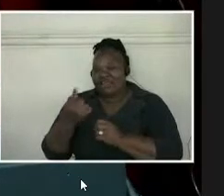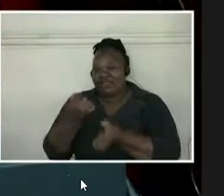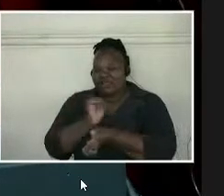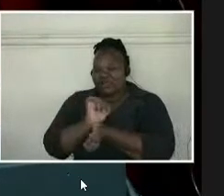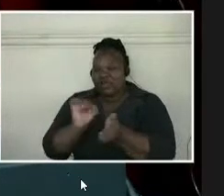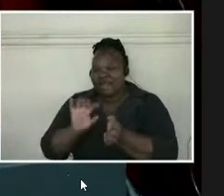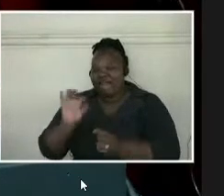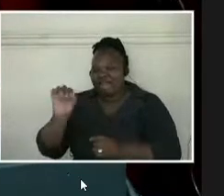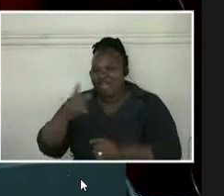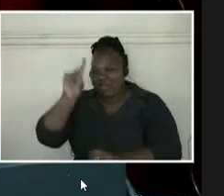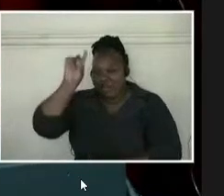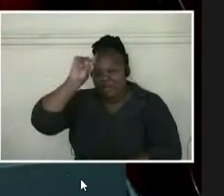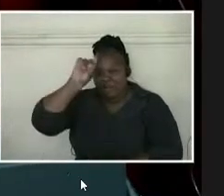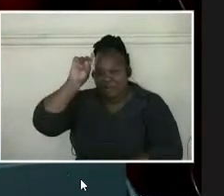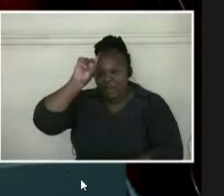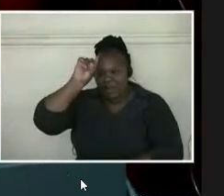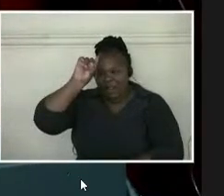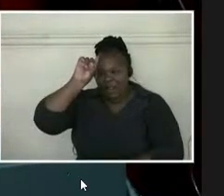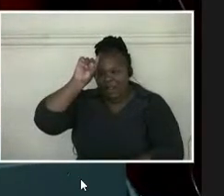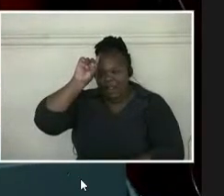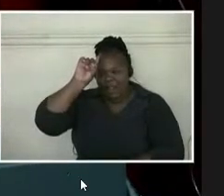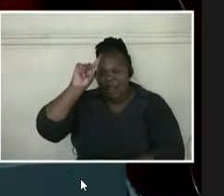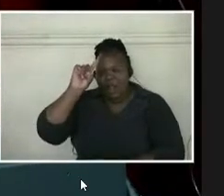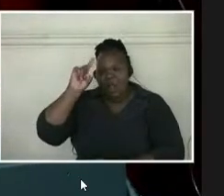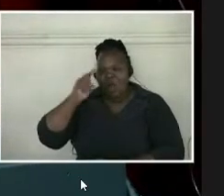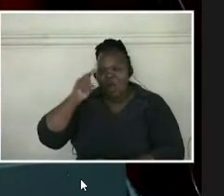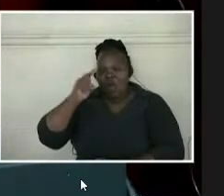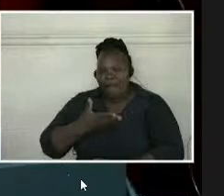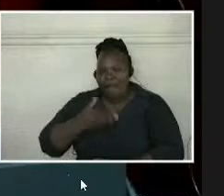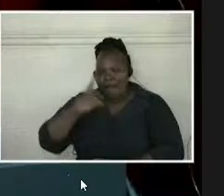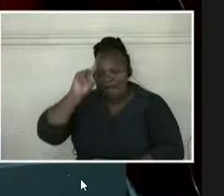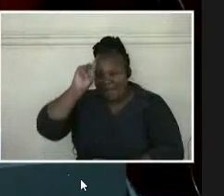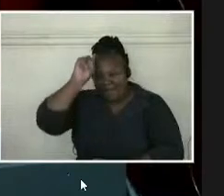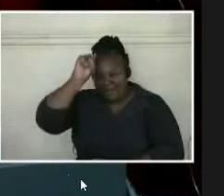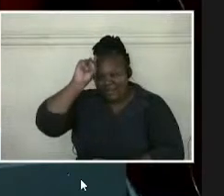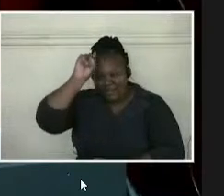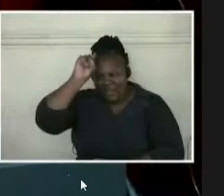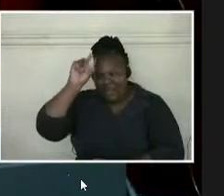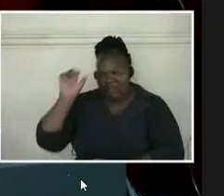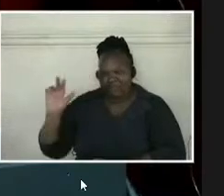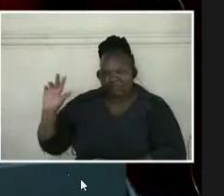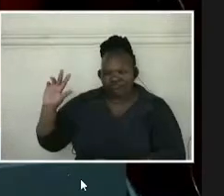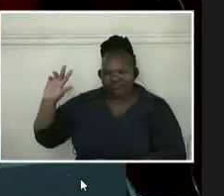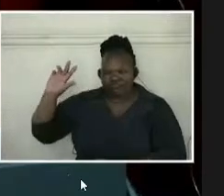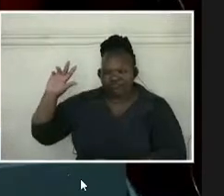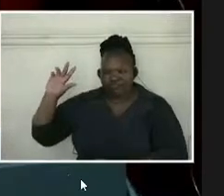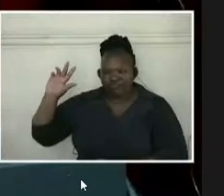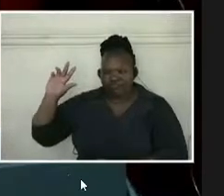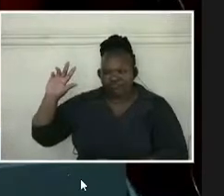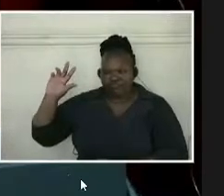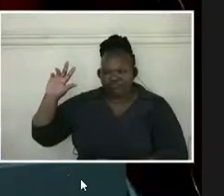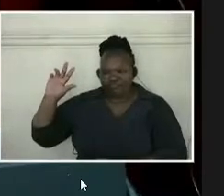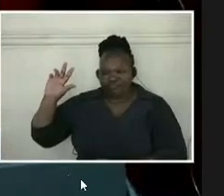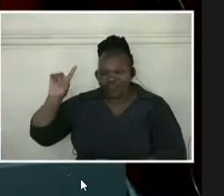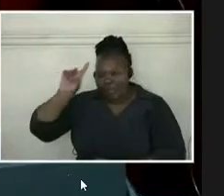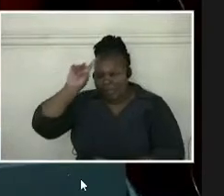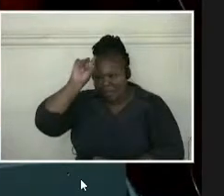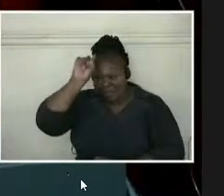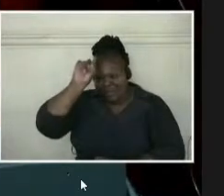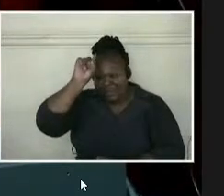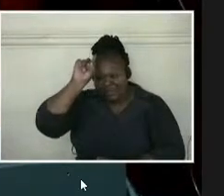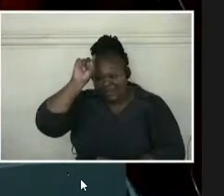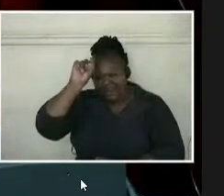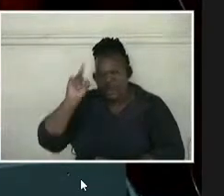black president udata nelson holy satella mandela was inaugurated da da mandela the